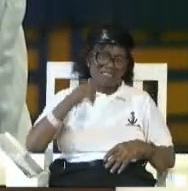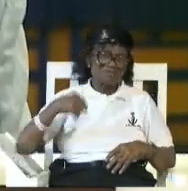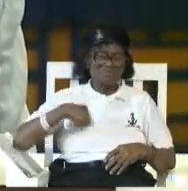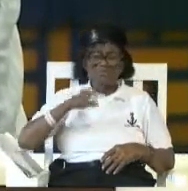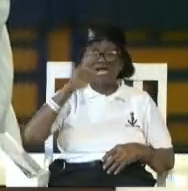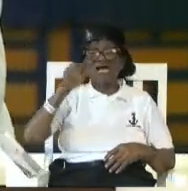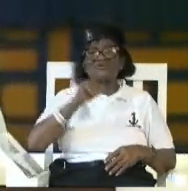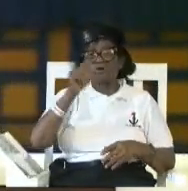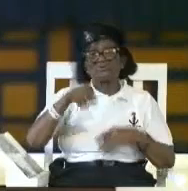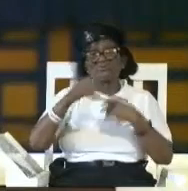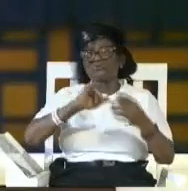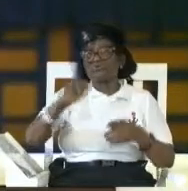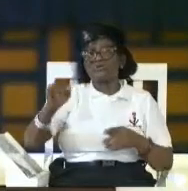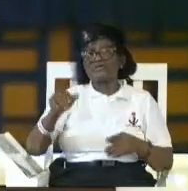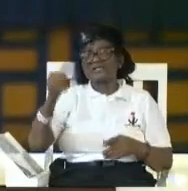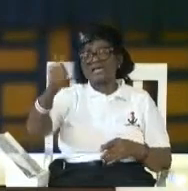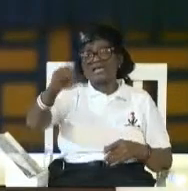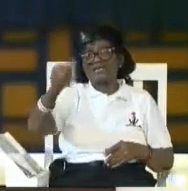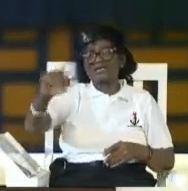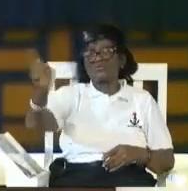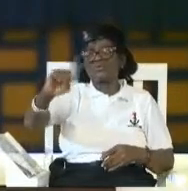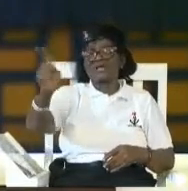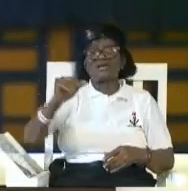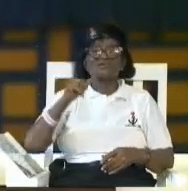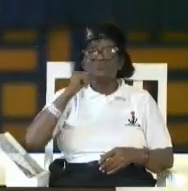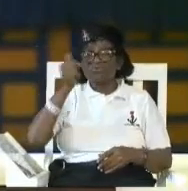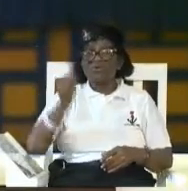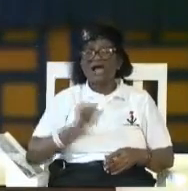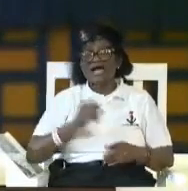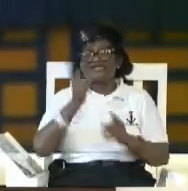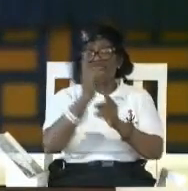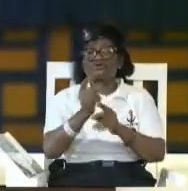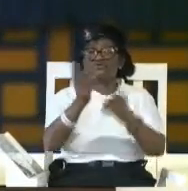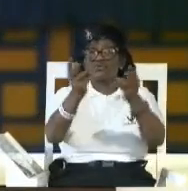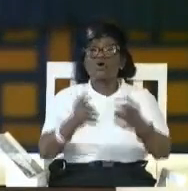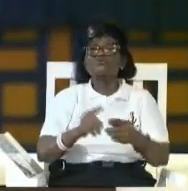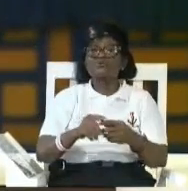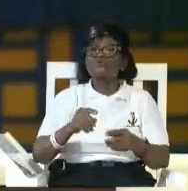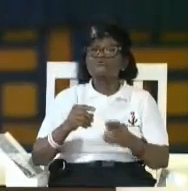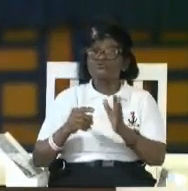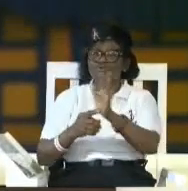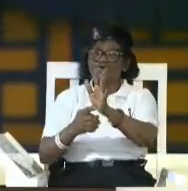tomorrow. I just want to show you, you have not surrendered anything.